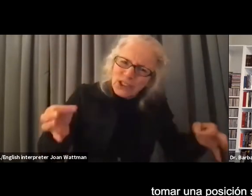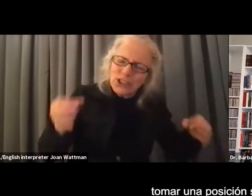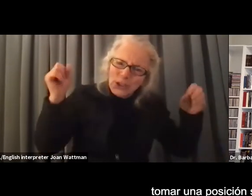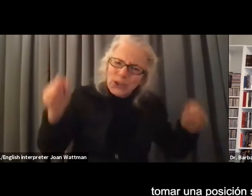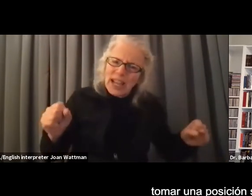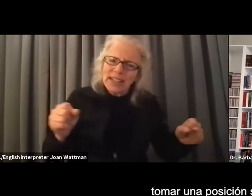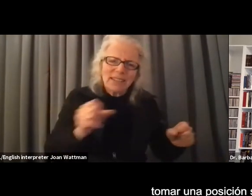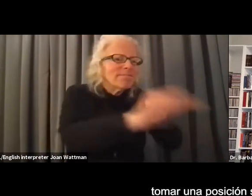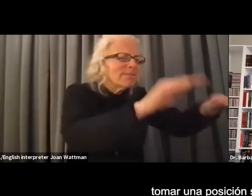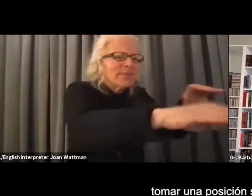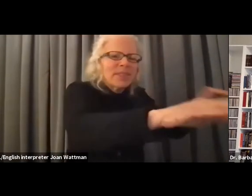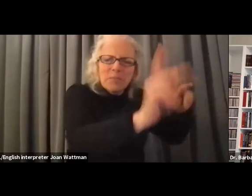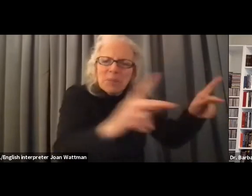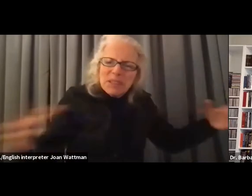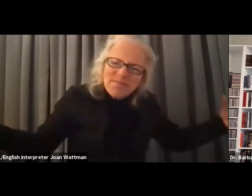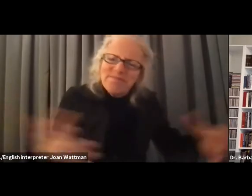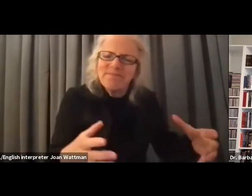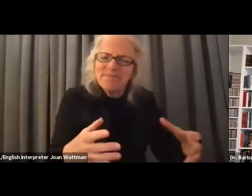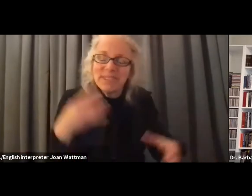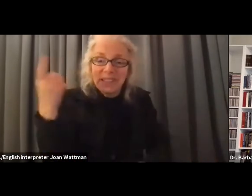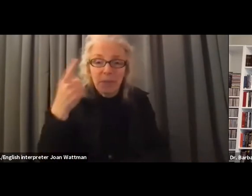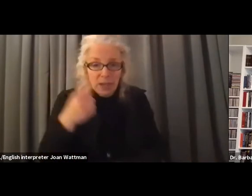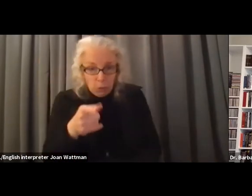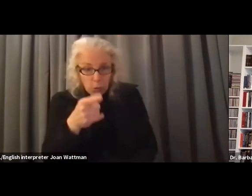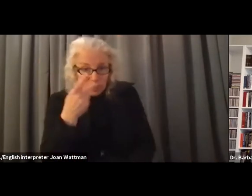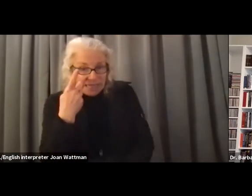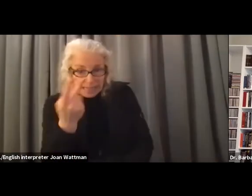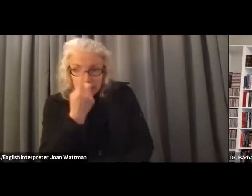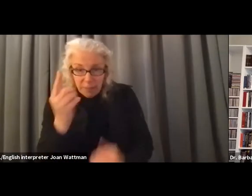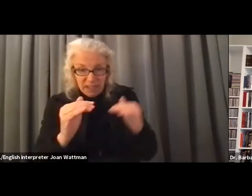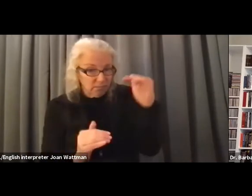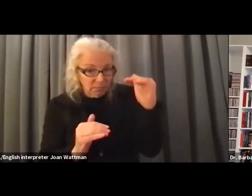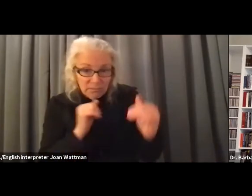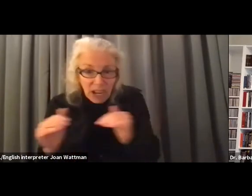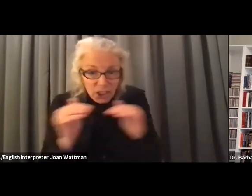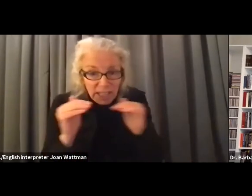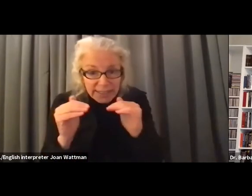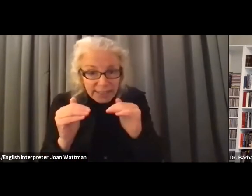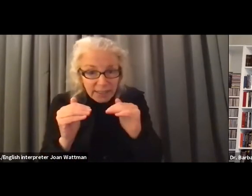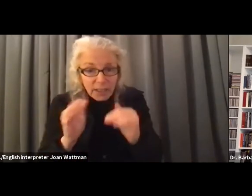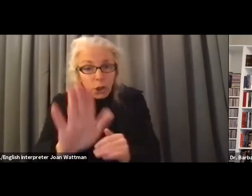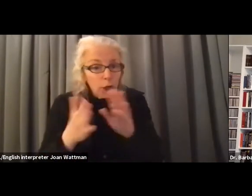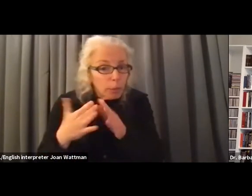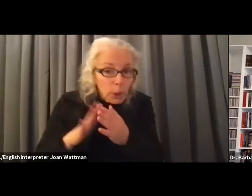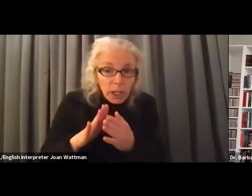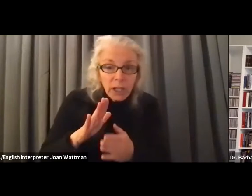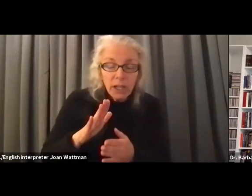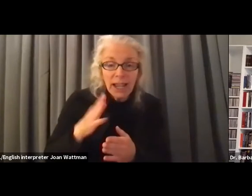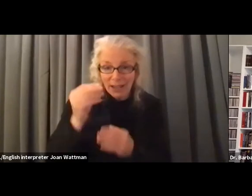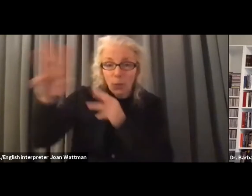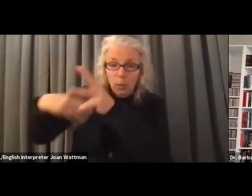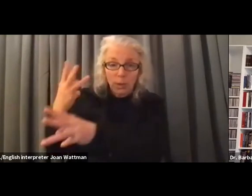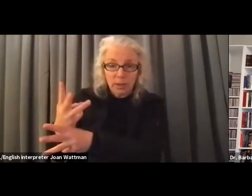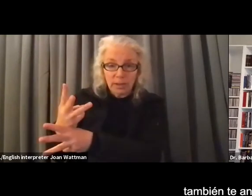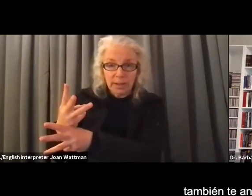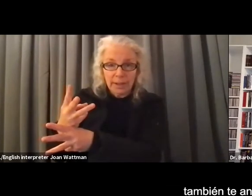attempt to organize around something that you see as unjust in your community and certainly in the larger world.